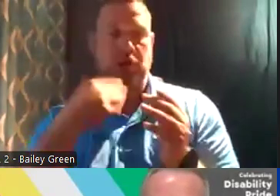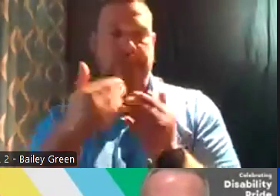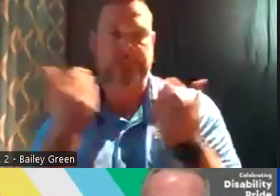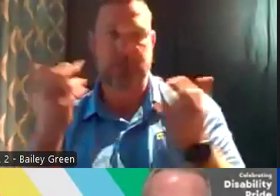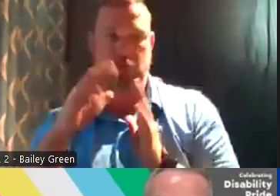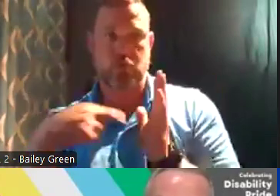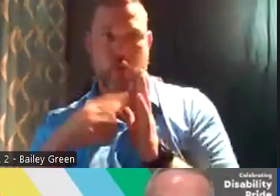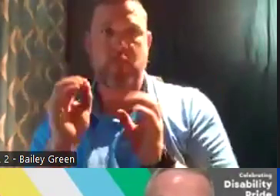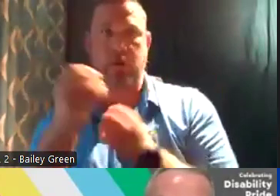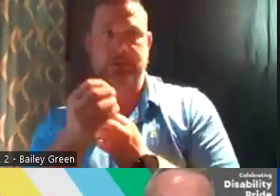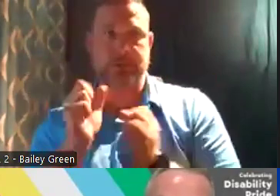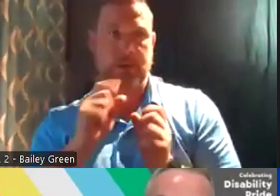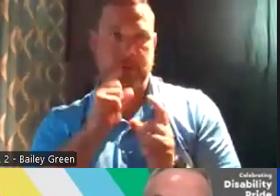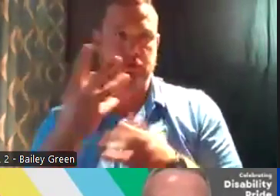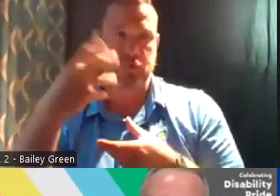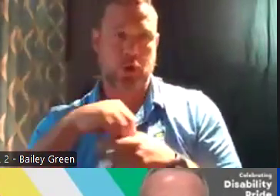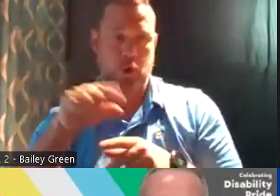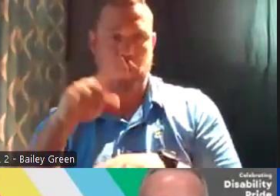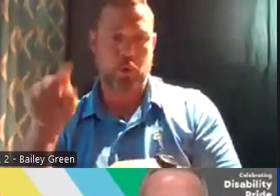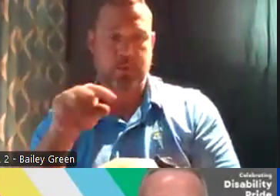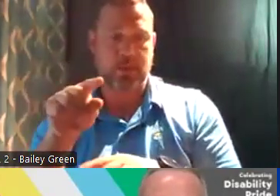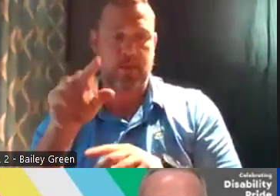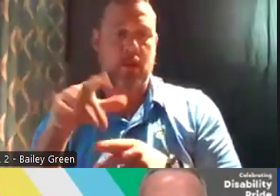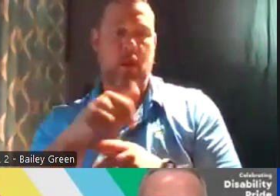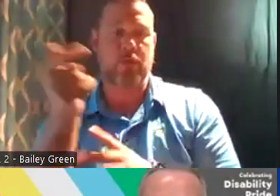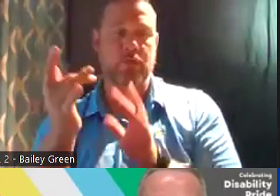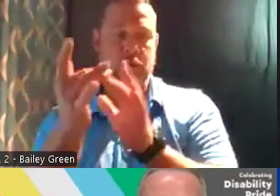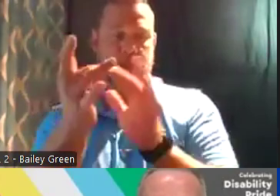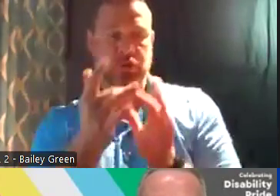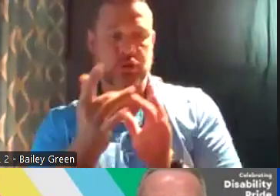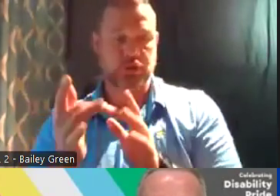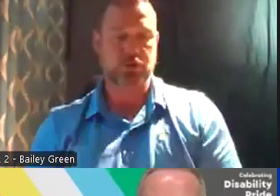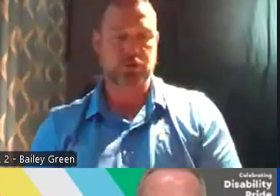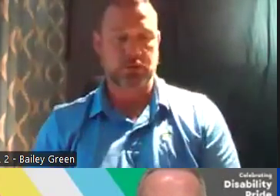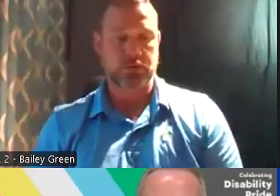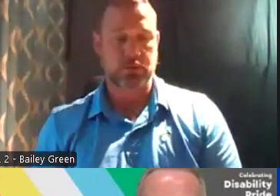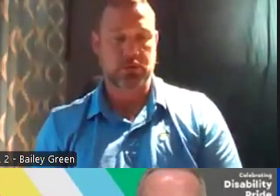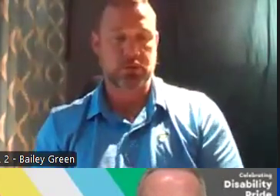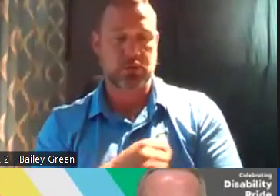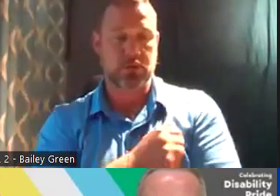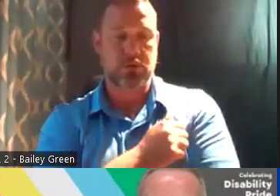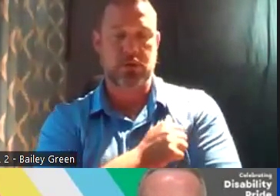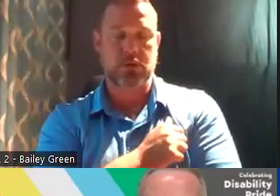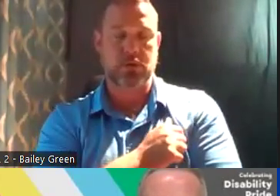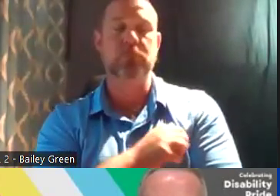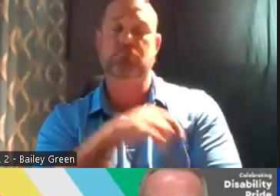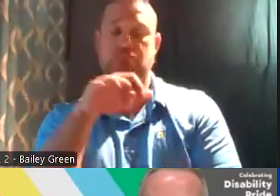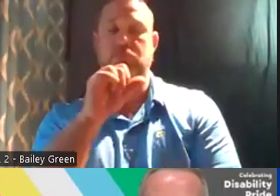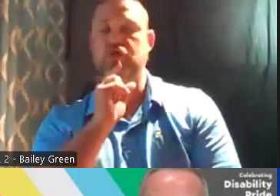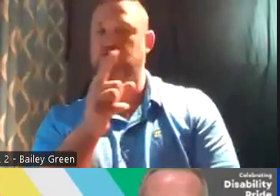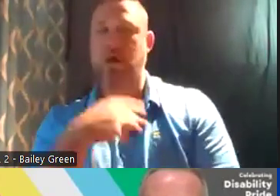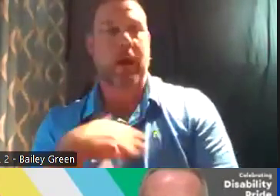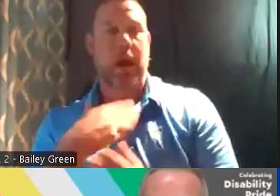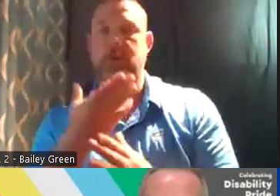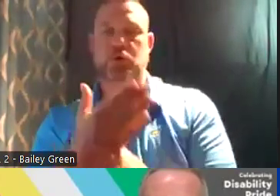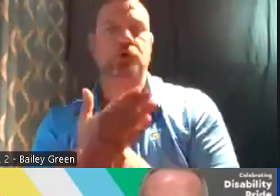of organization can make sure to include them in other outreach events? Yes, sure. I am happy to share that.